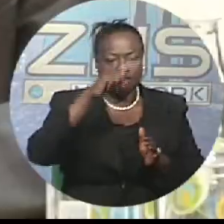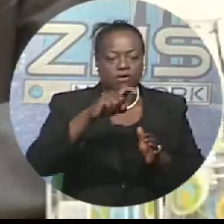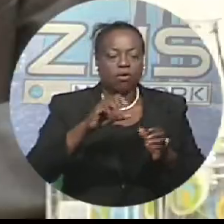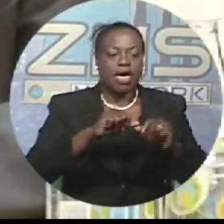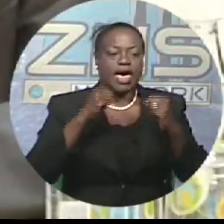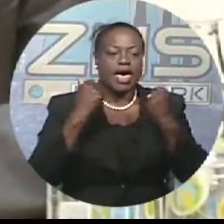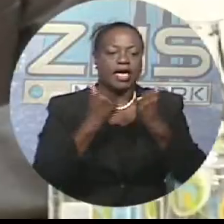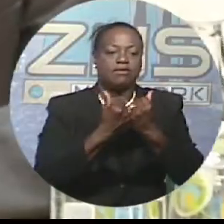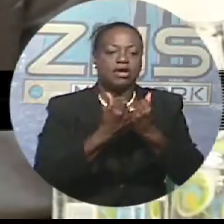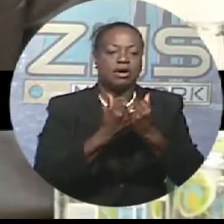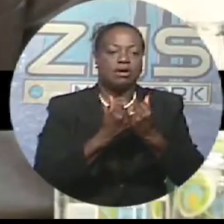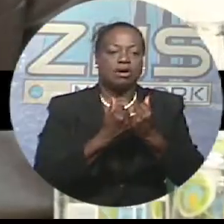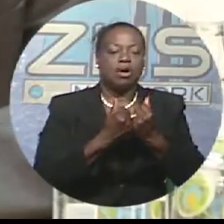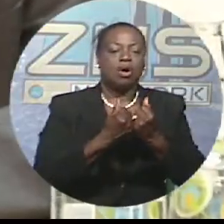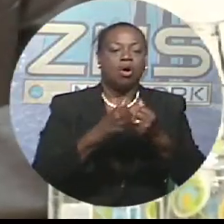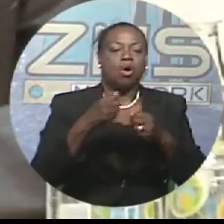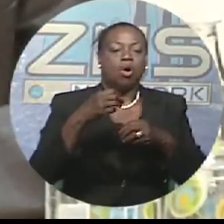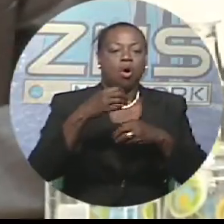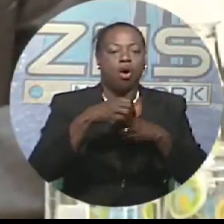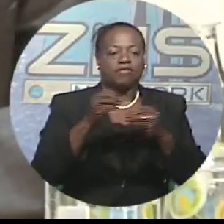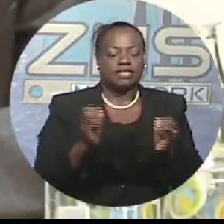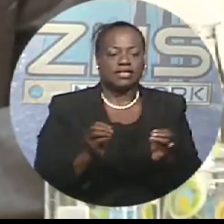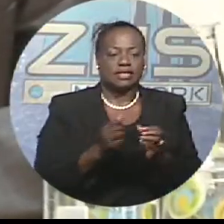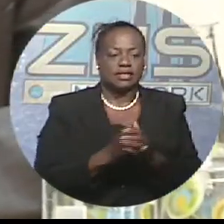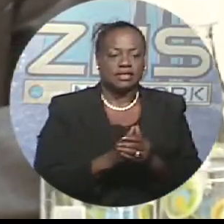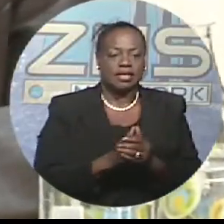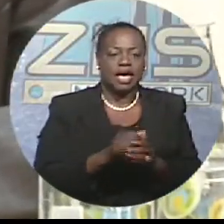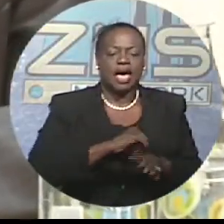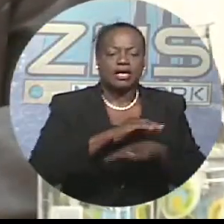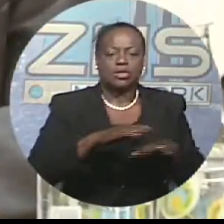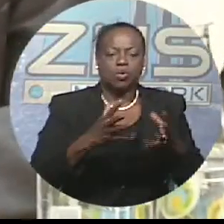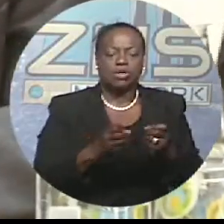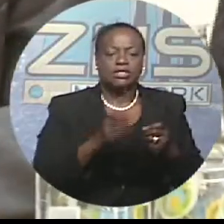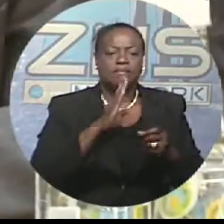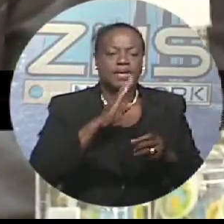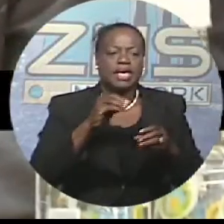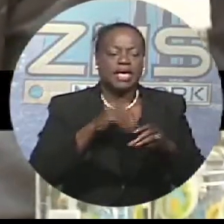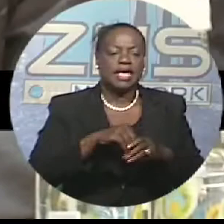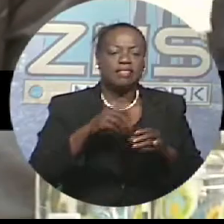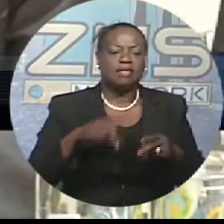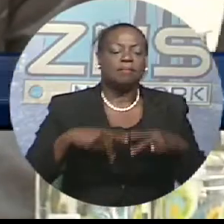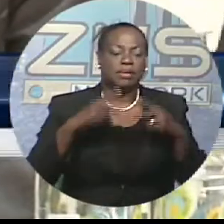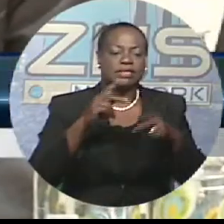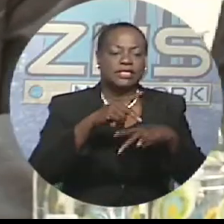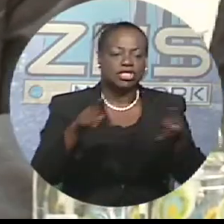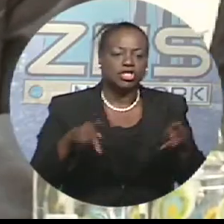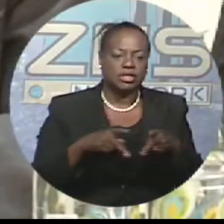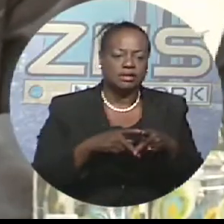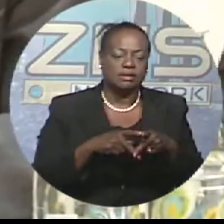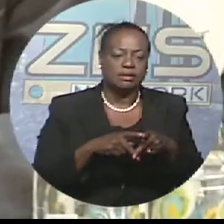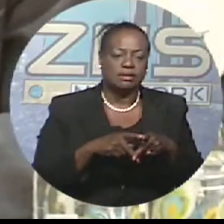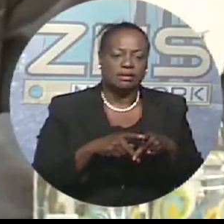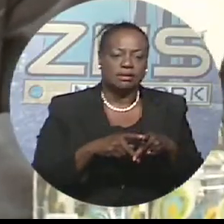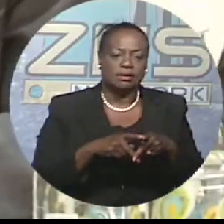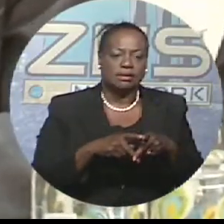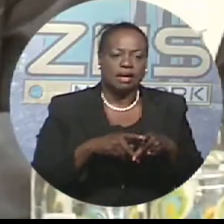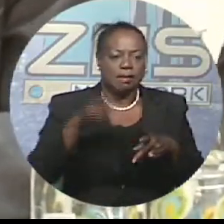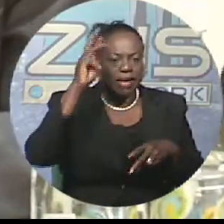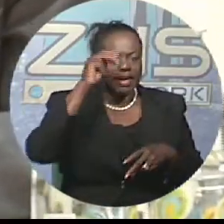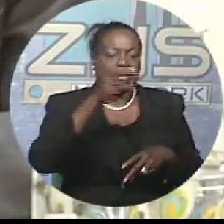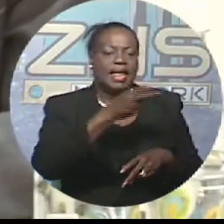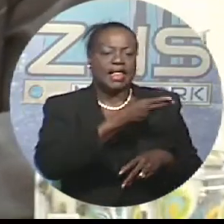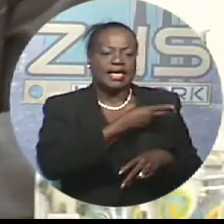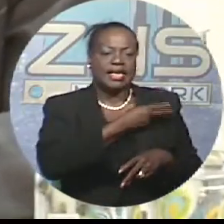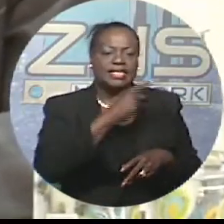want to be in a position where I'm talking for my own raise, right? But Minister of State for Finance Michael